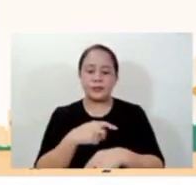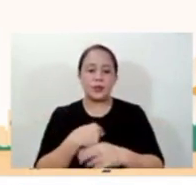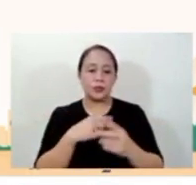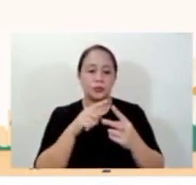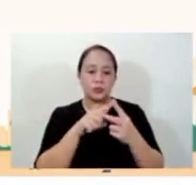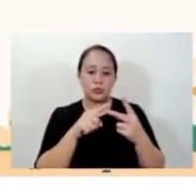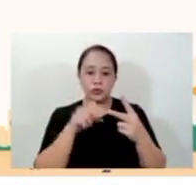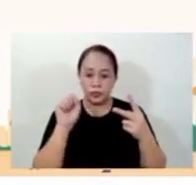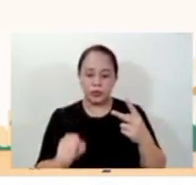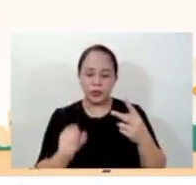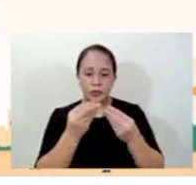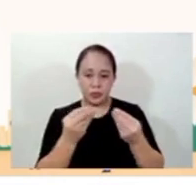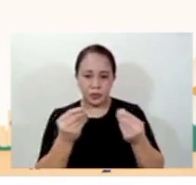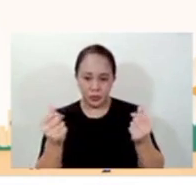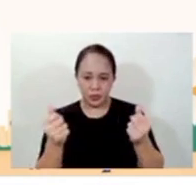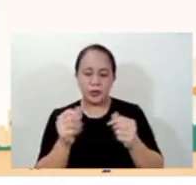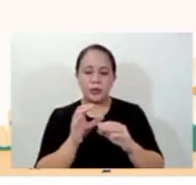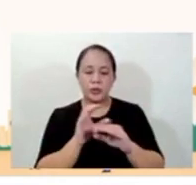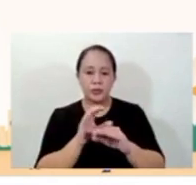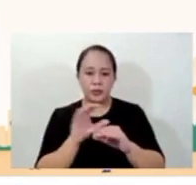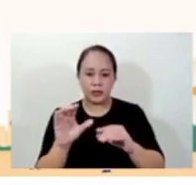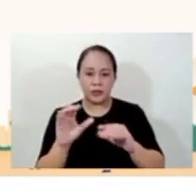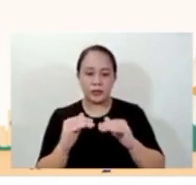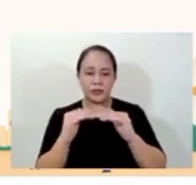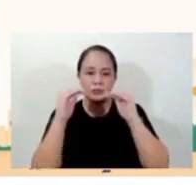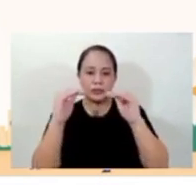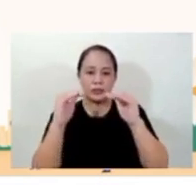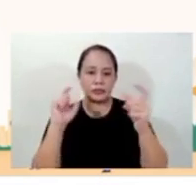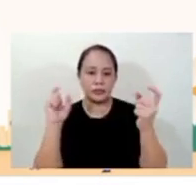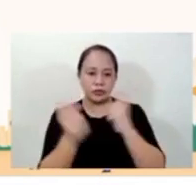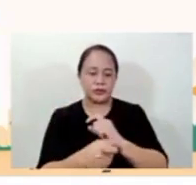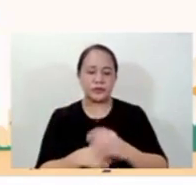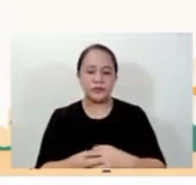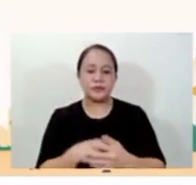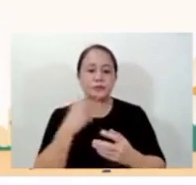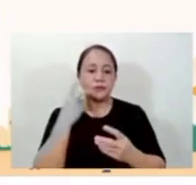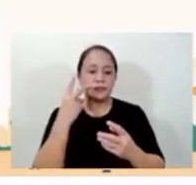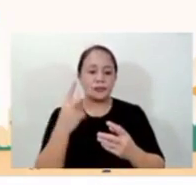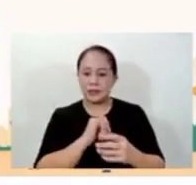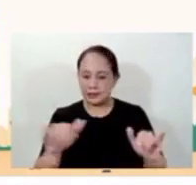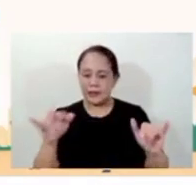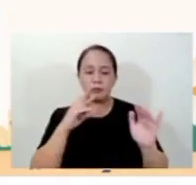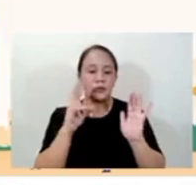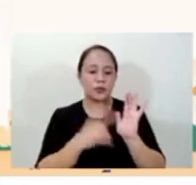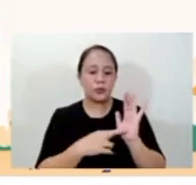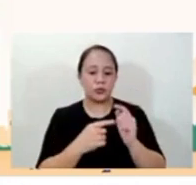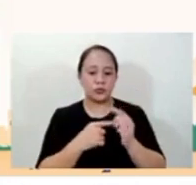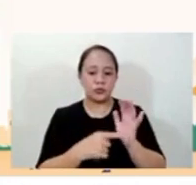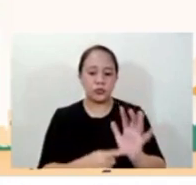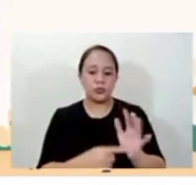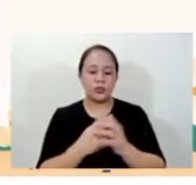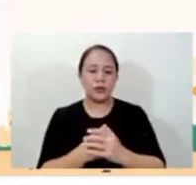addressed through this career progression reform. The same report provided